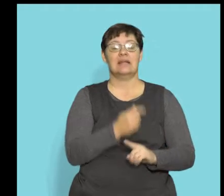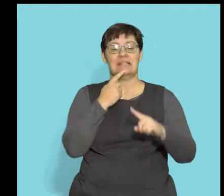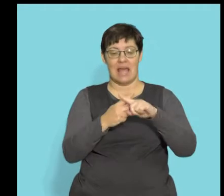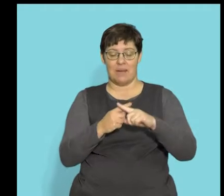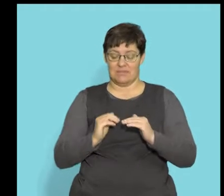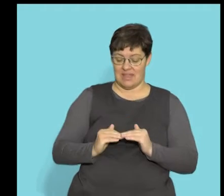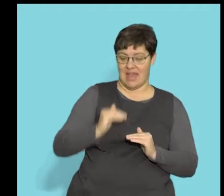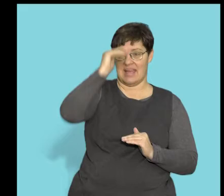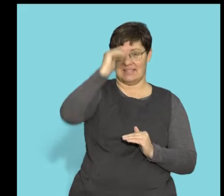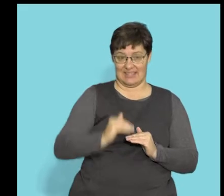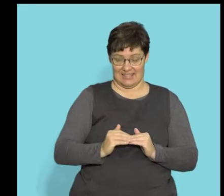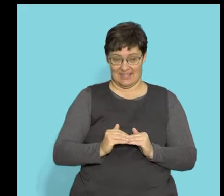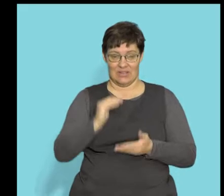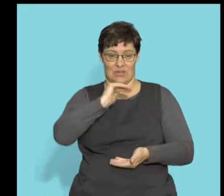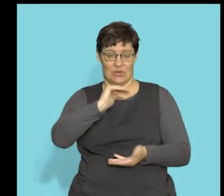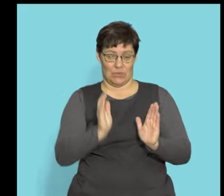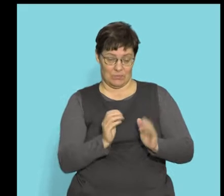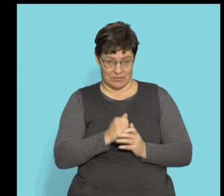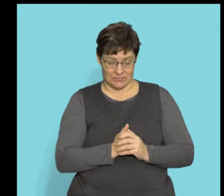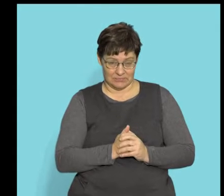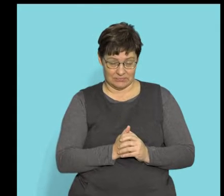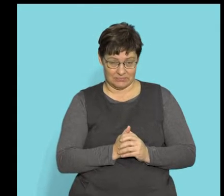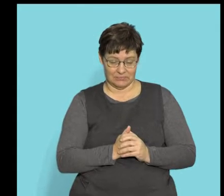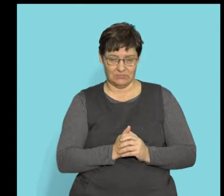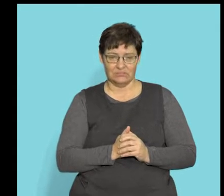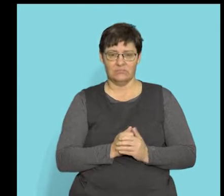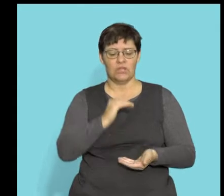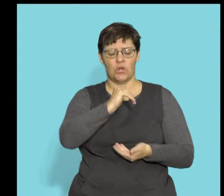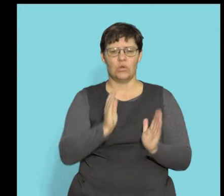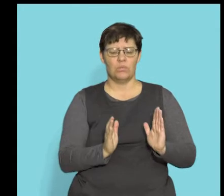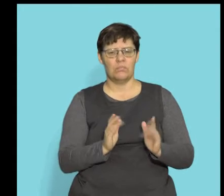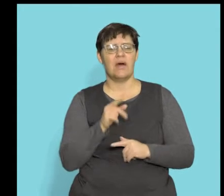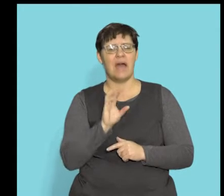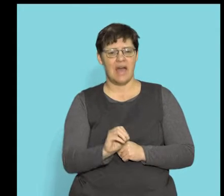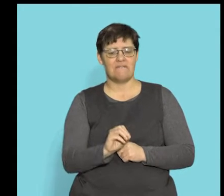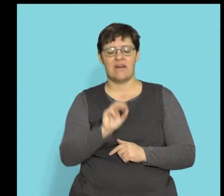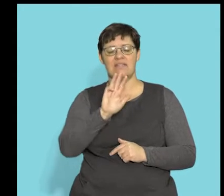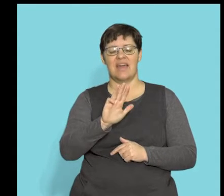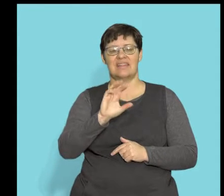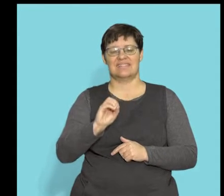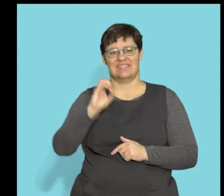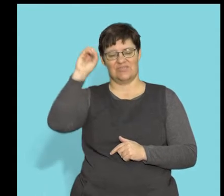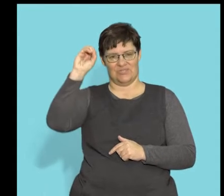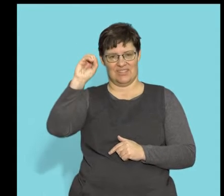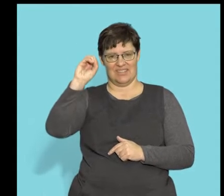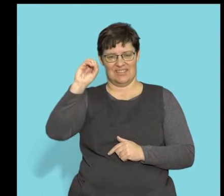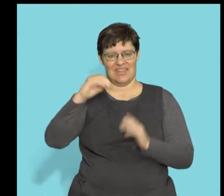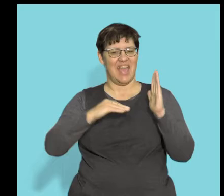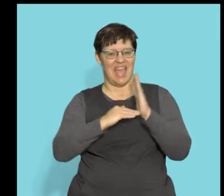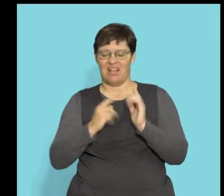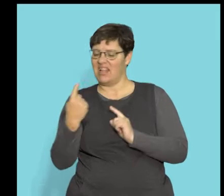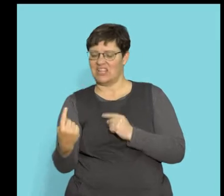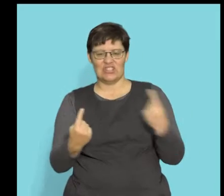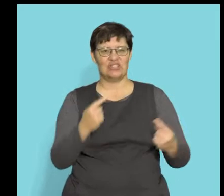cube. And we know that this is going to work, everyone, because cubes have 90-degree angles at each of their